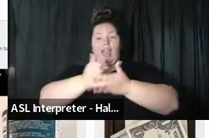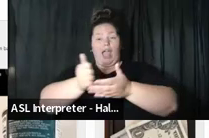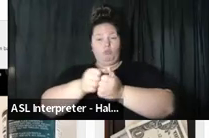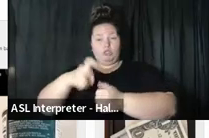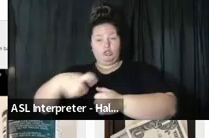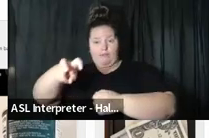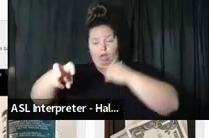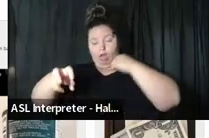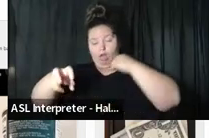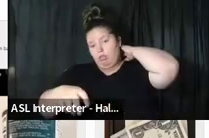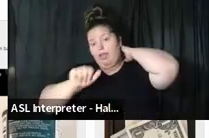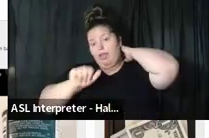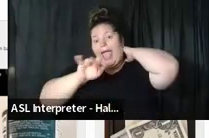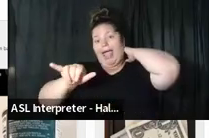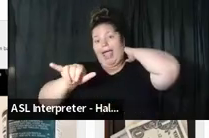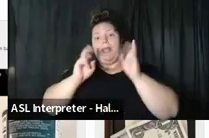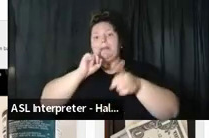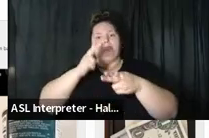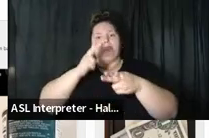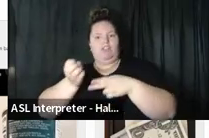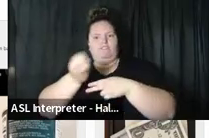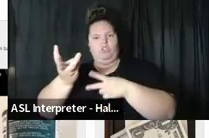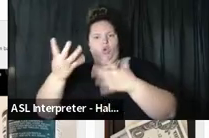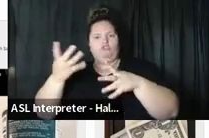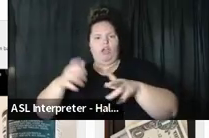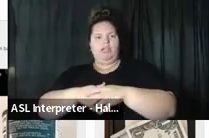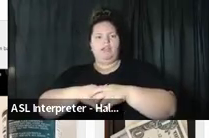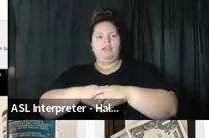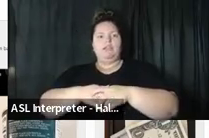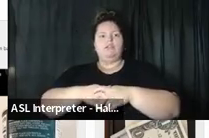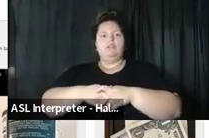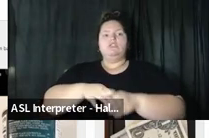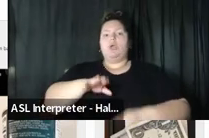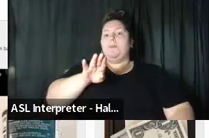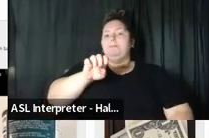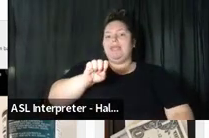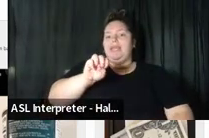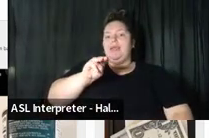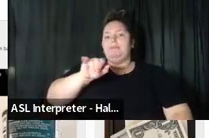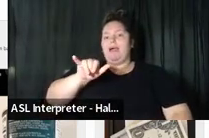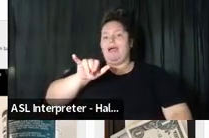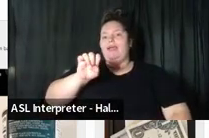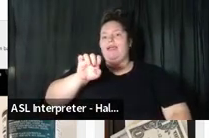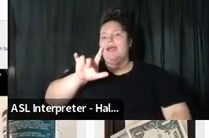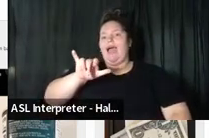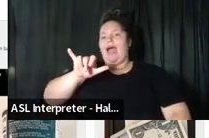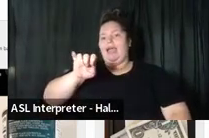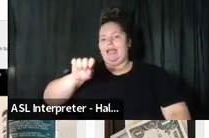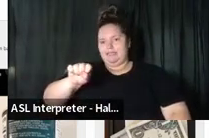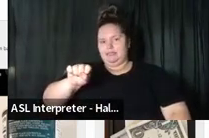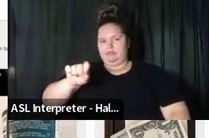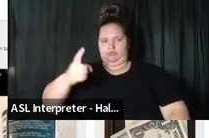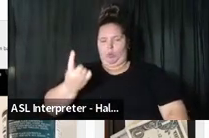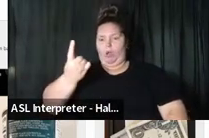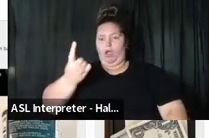Abby mentioned a couple. Be My Eyes is one. For people who are blind or have low vision, Be